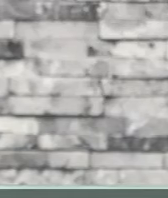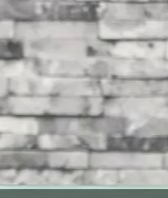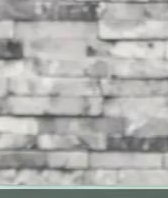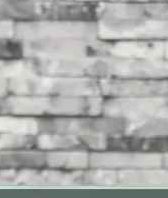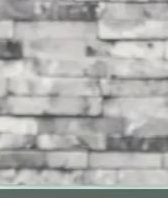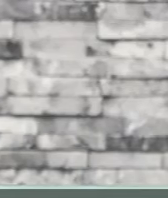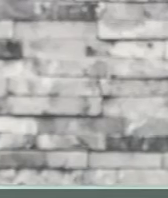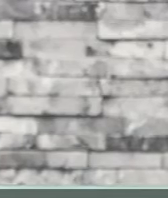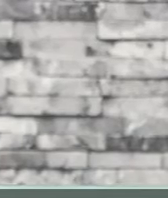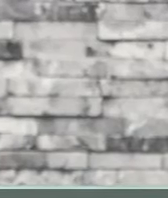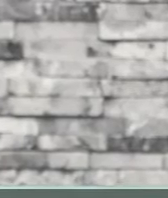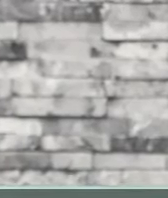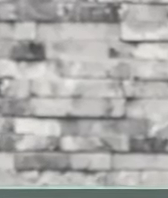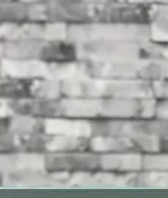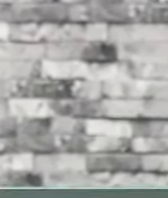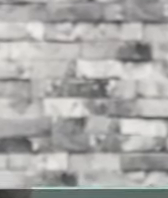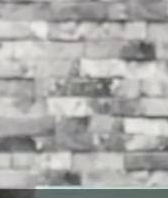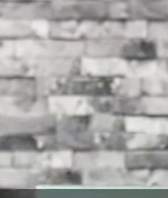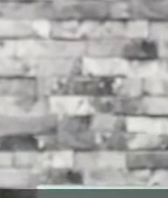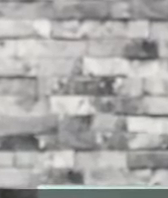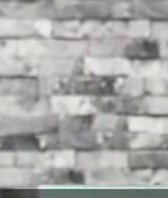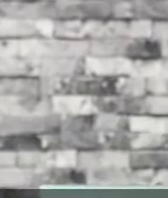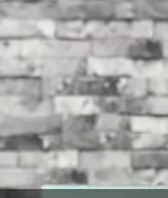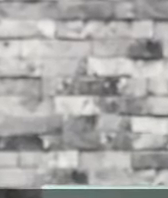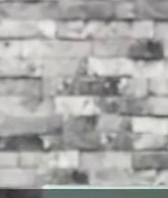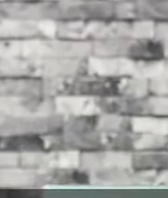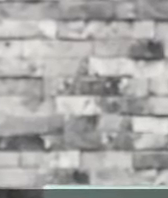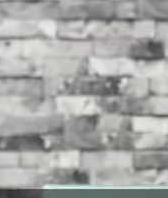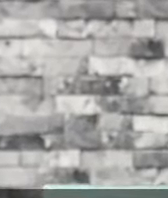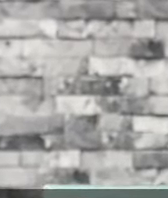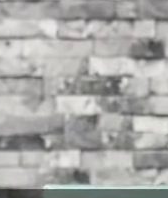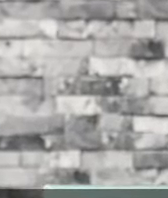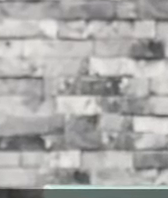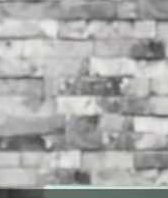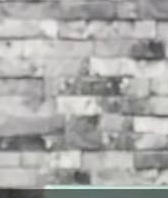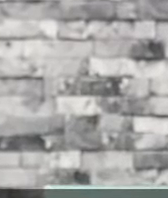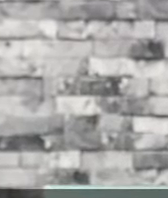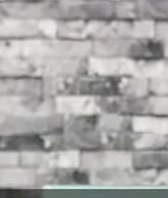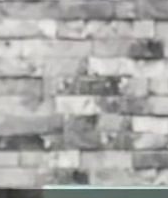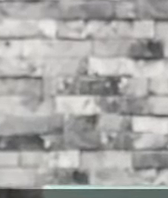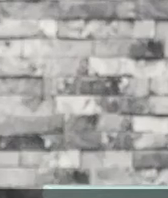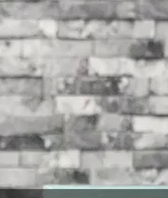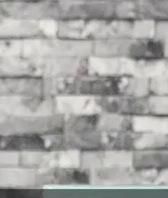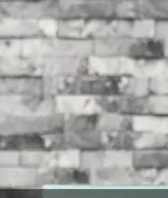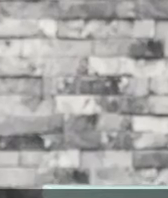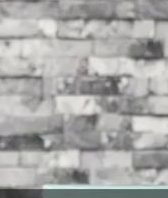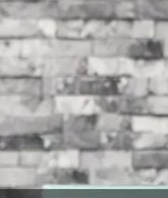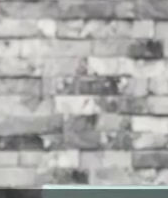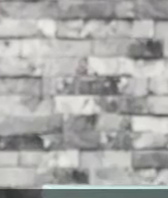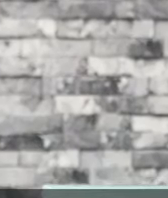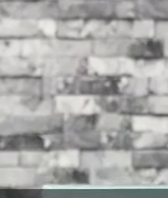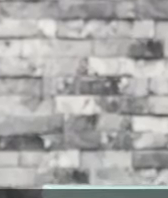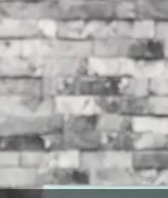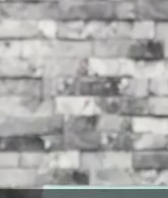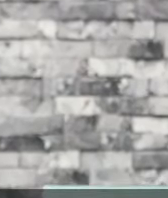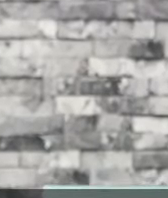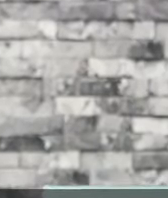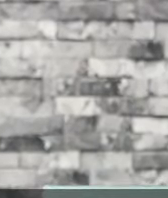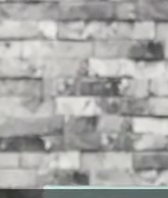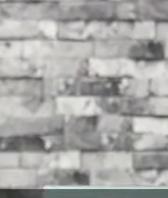attendeth my way, when sorrows like